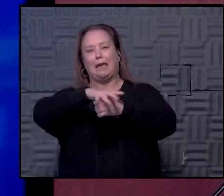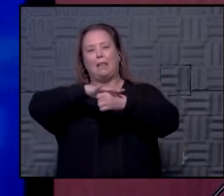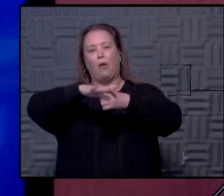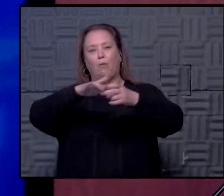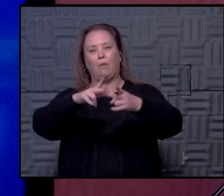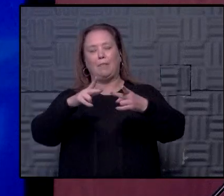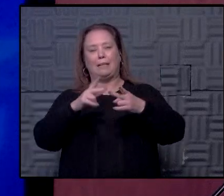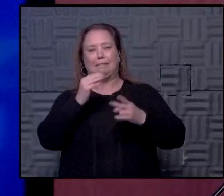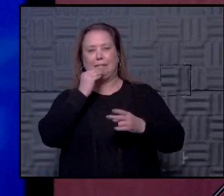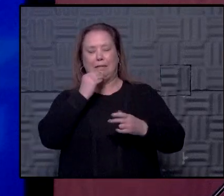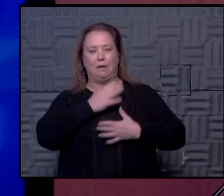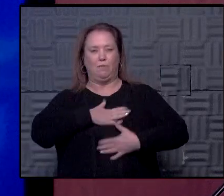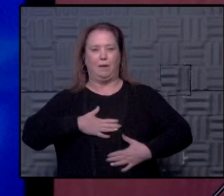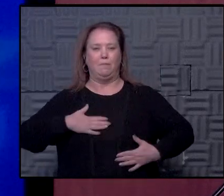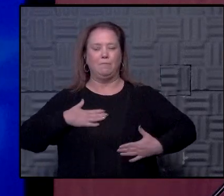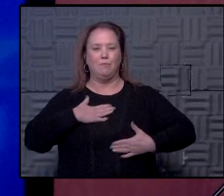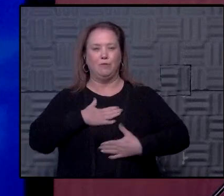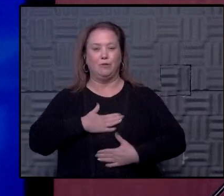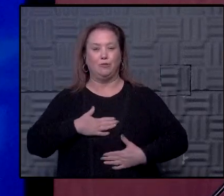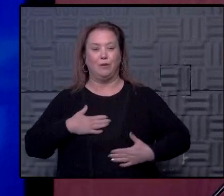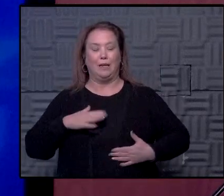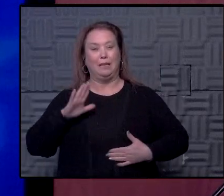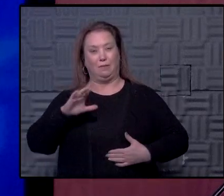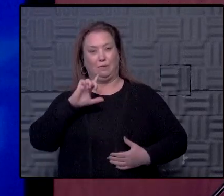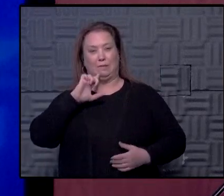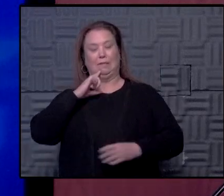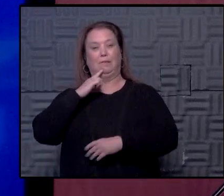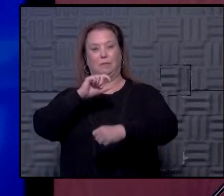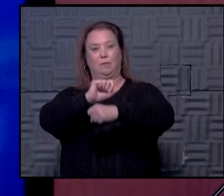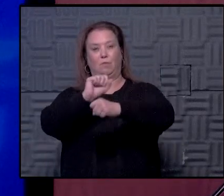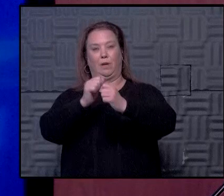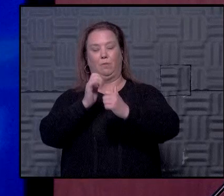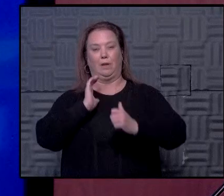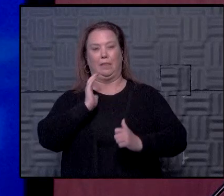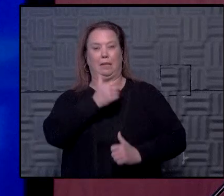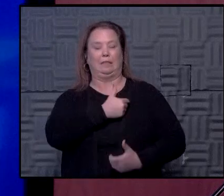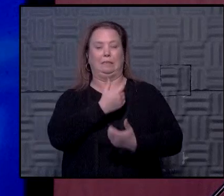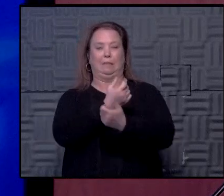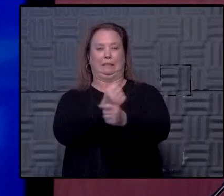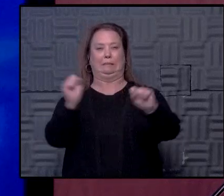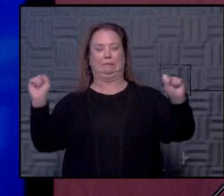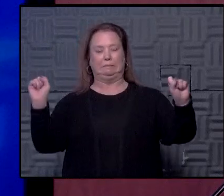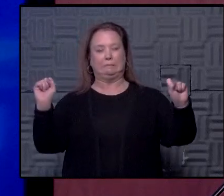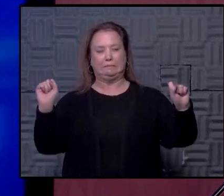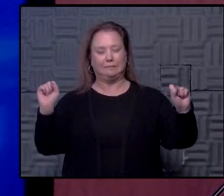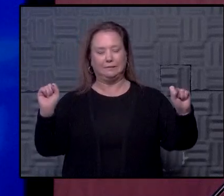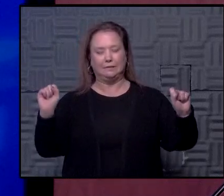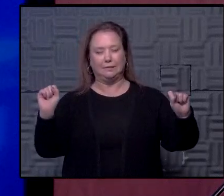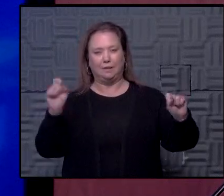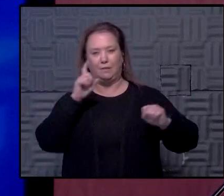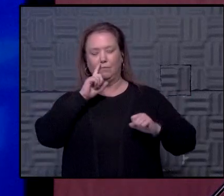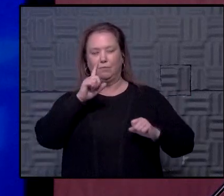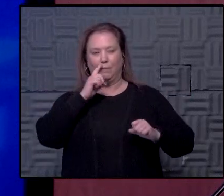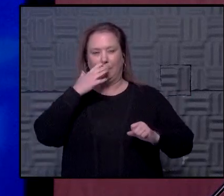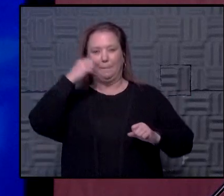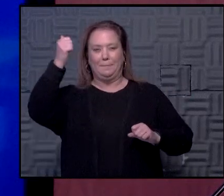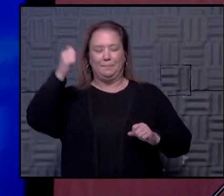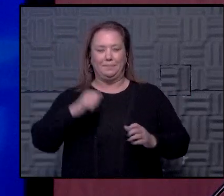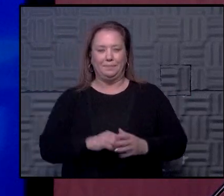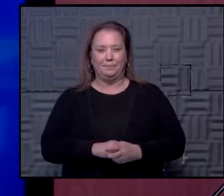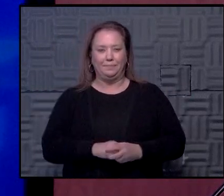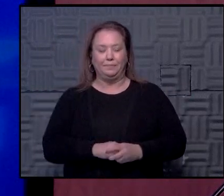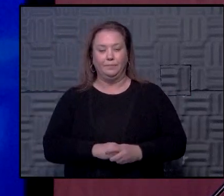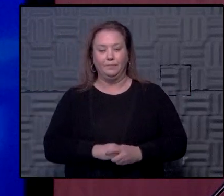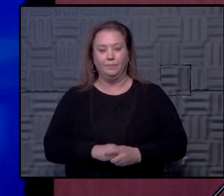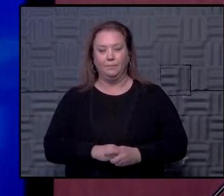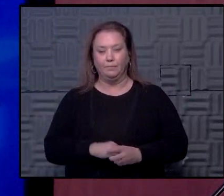go, and so appreciate that they're taking this seriously and working with us to keep everybody safe. So that truly is the best.